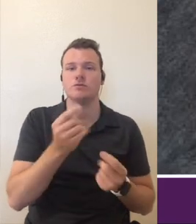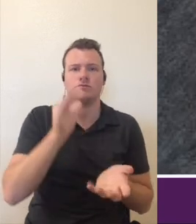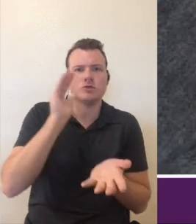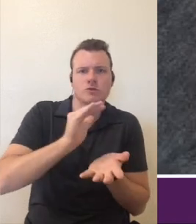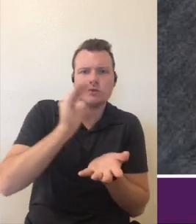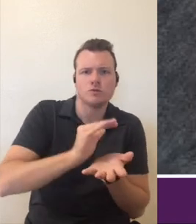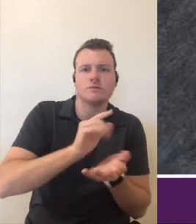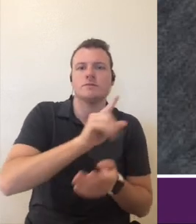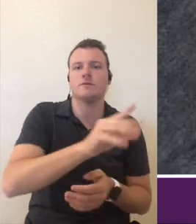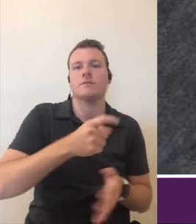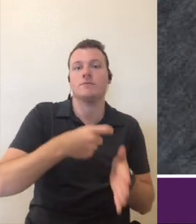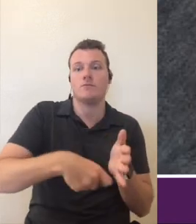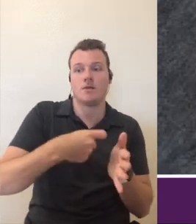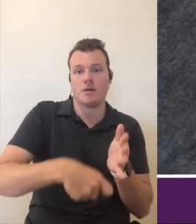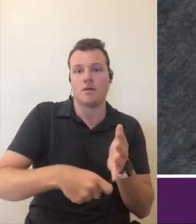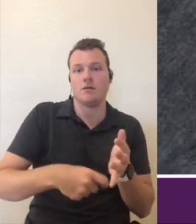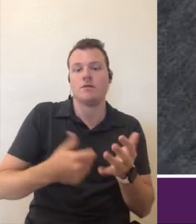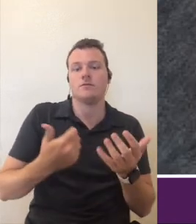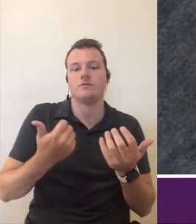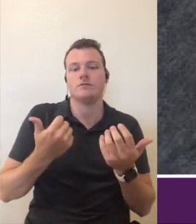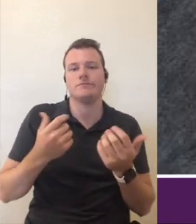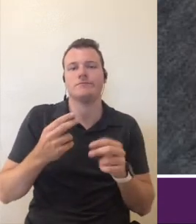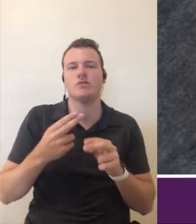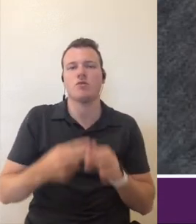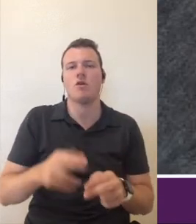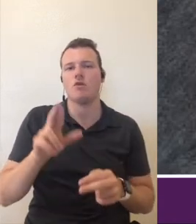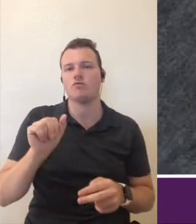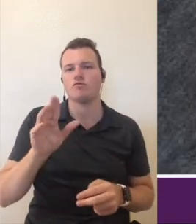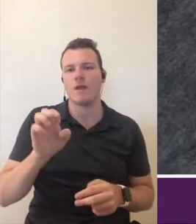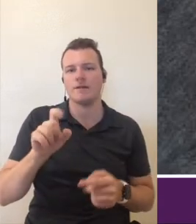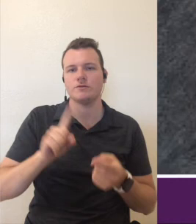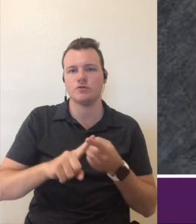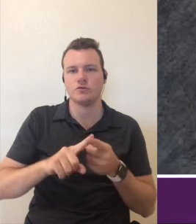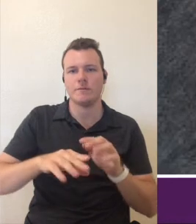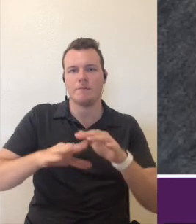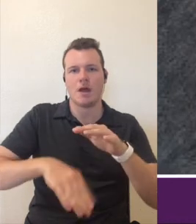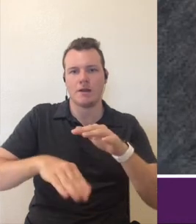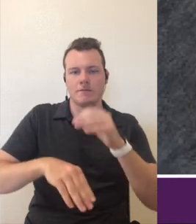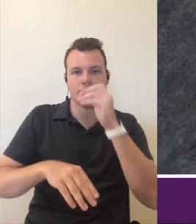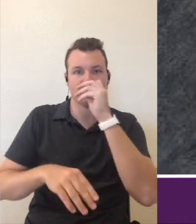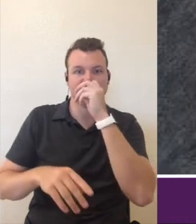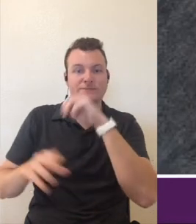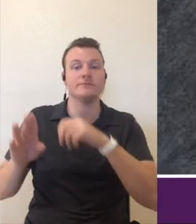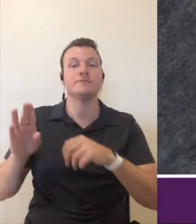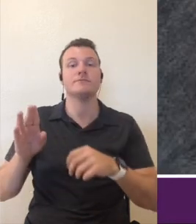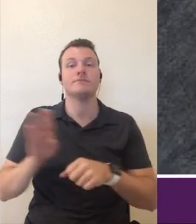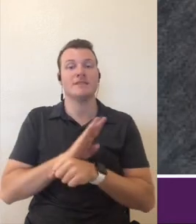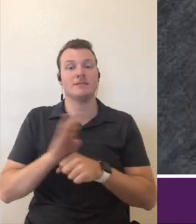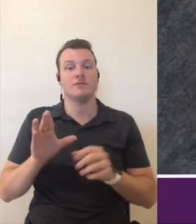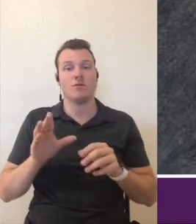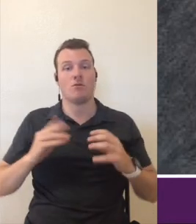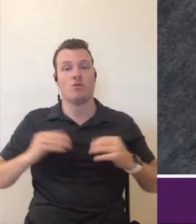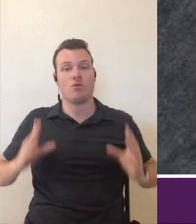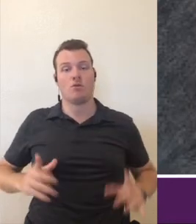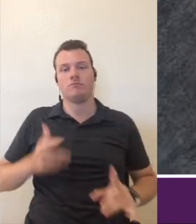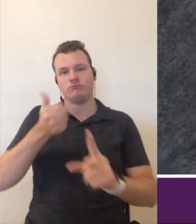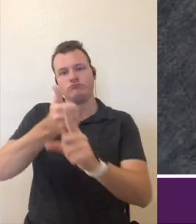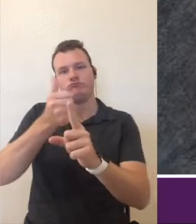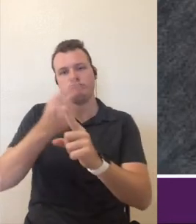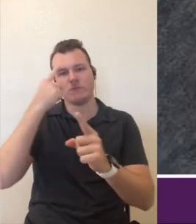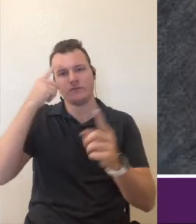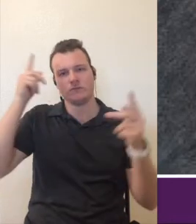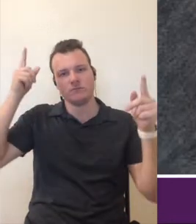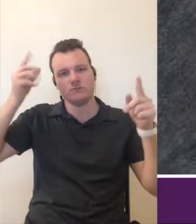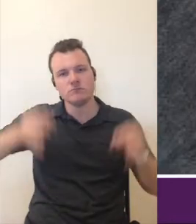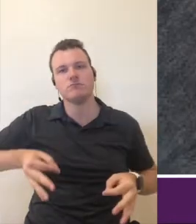practices that might engage in reducing their prices where they have to see more patients, and that's what we call race to the bottom. And so